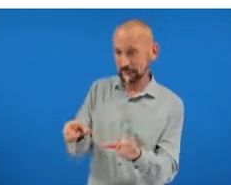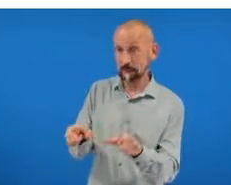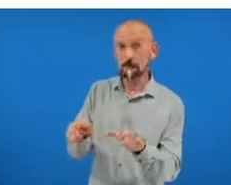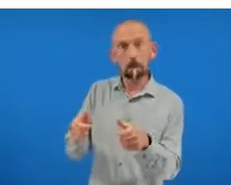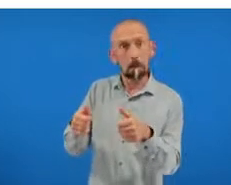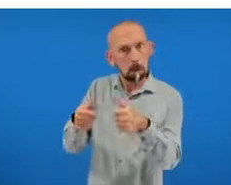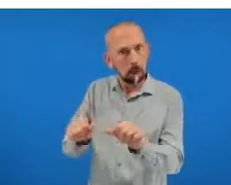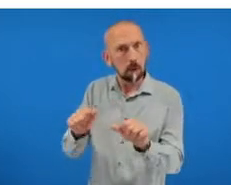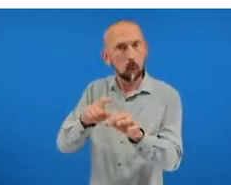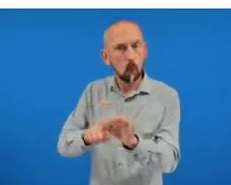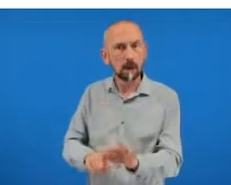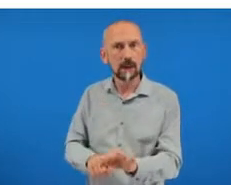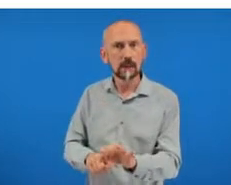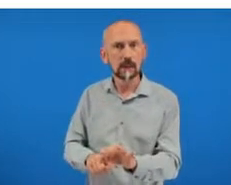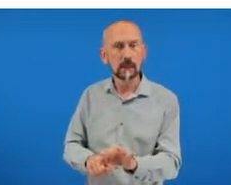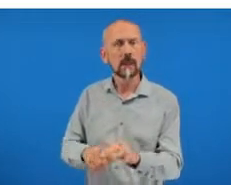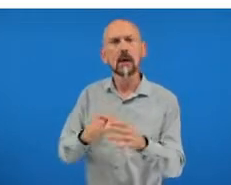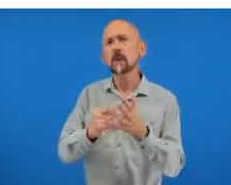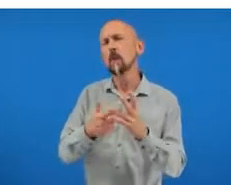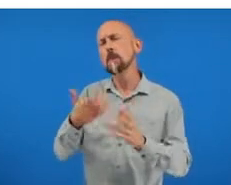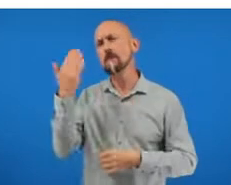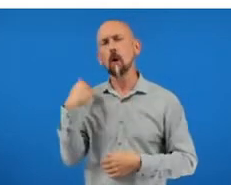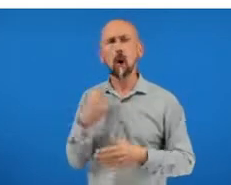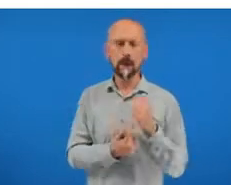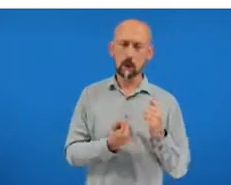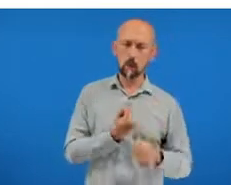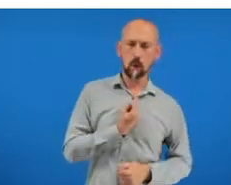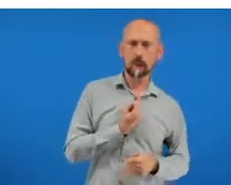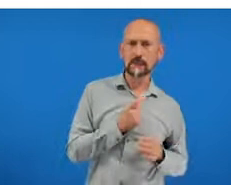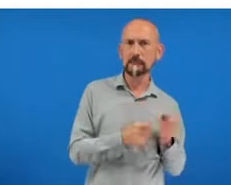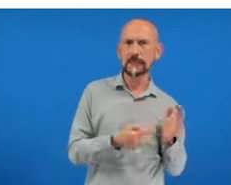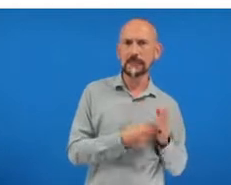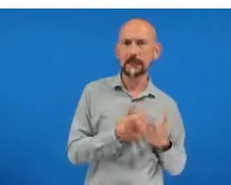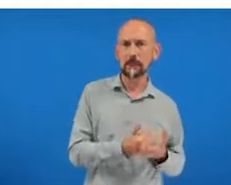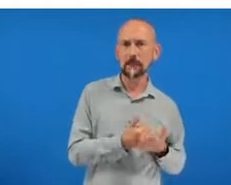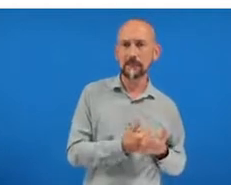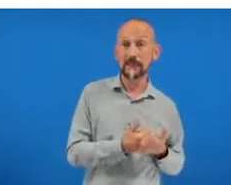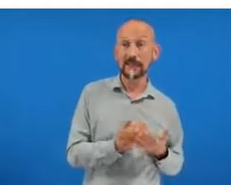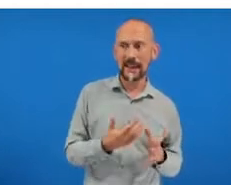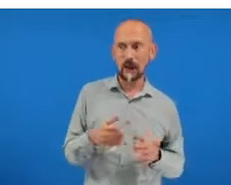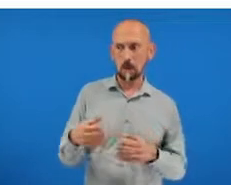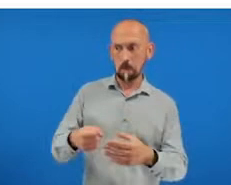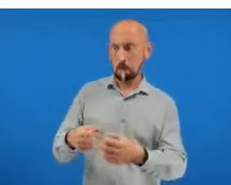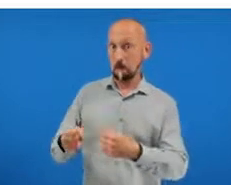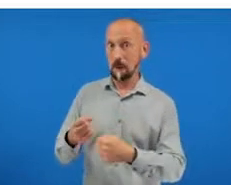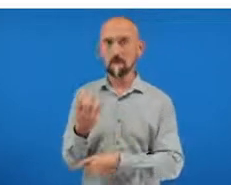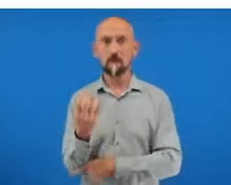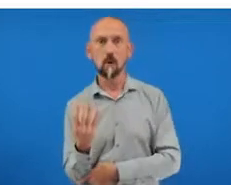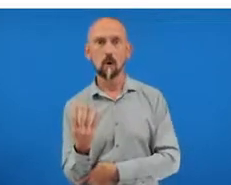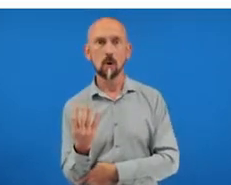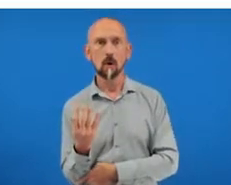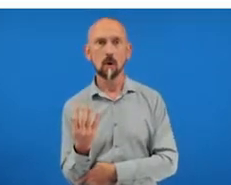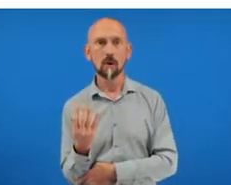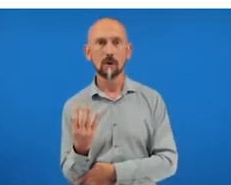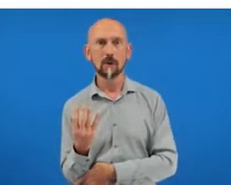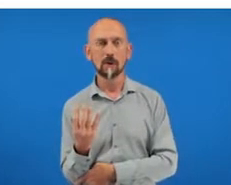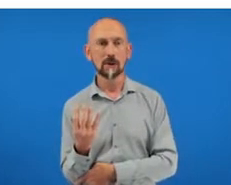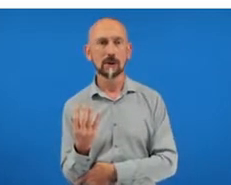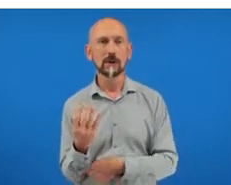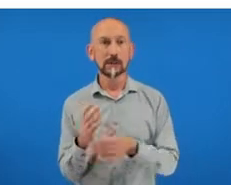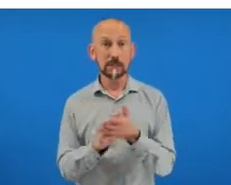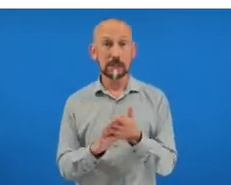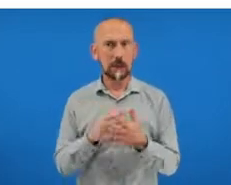only one CBT therapist, we now have a capacity for 4. What I'm looking forward to is